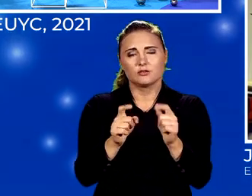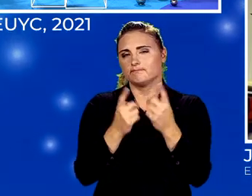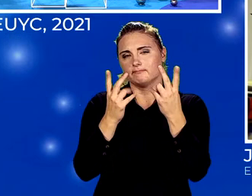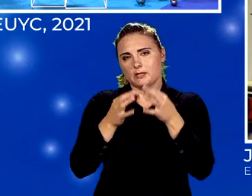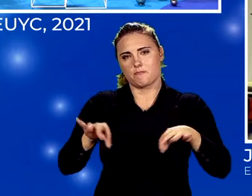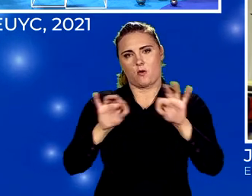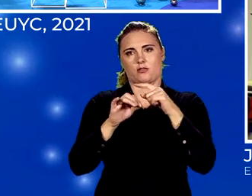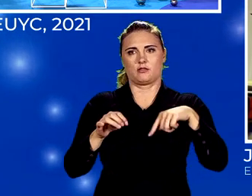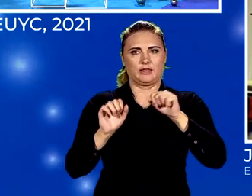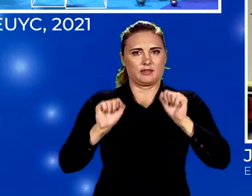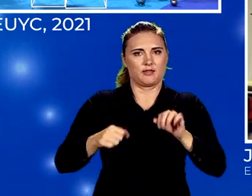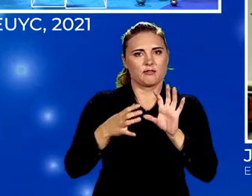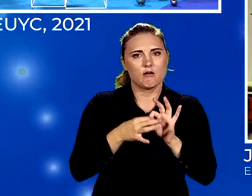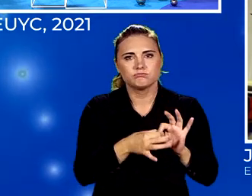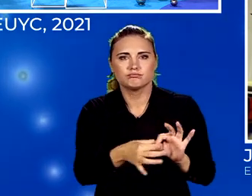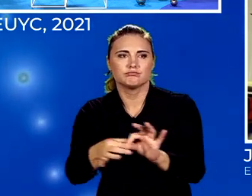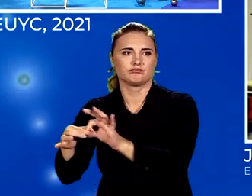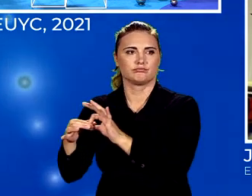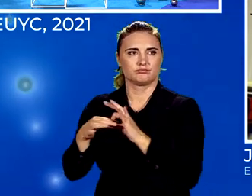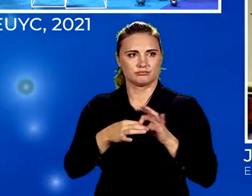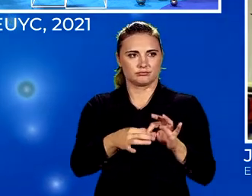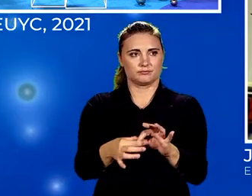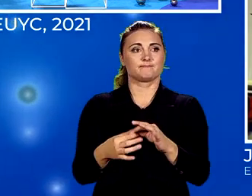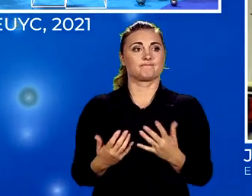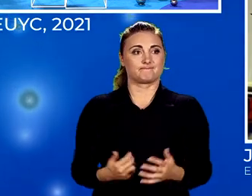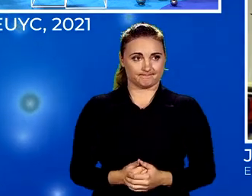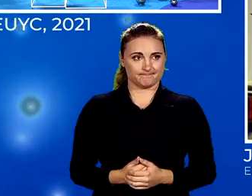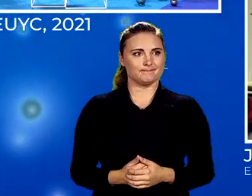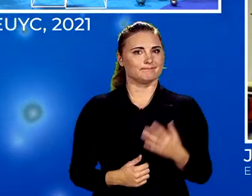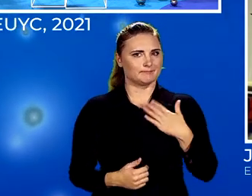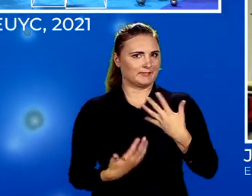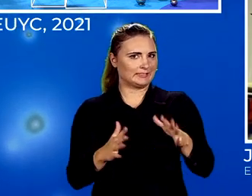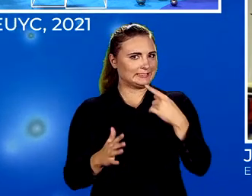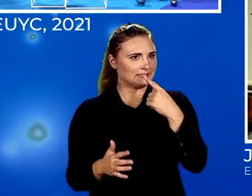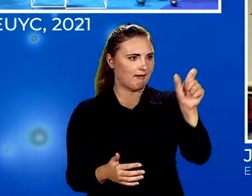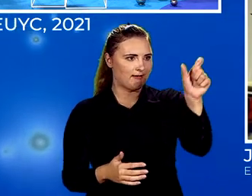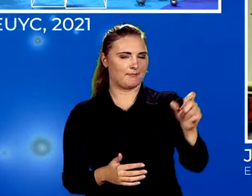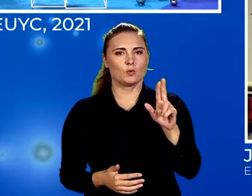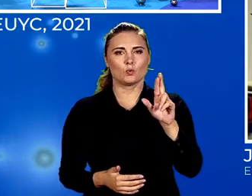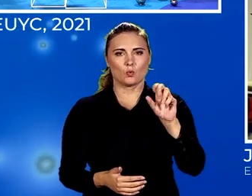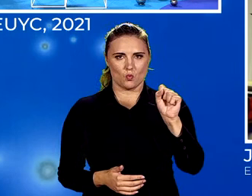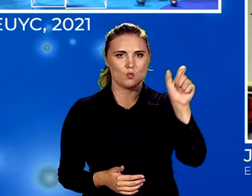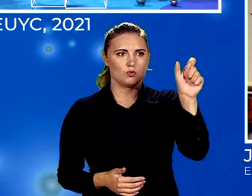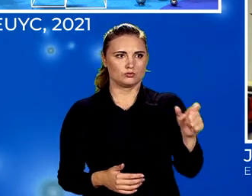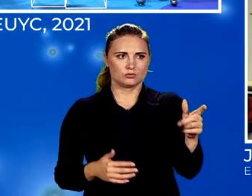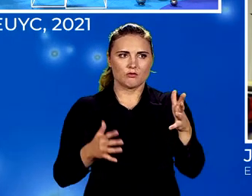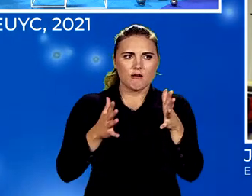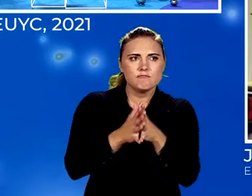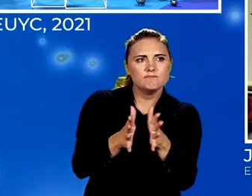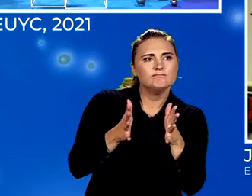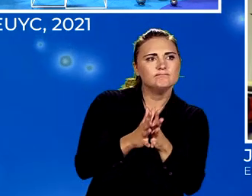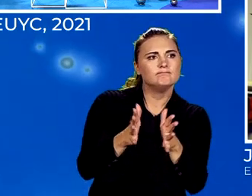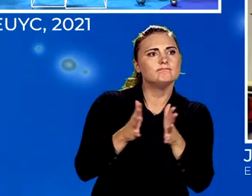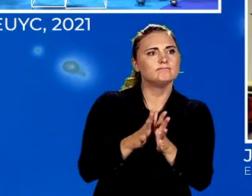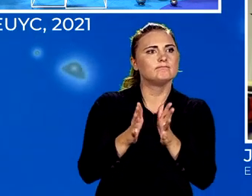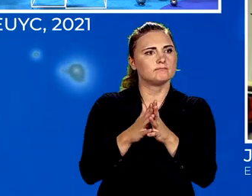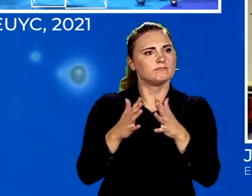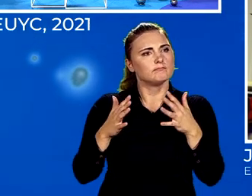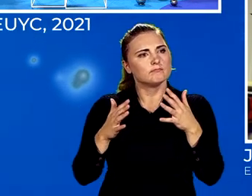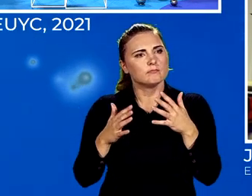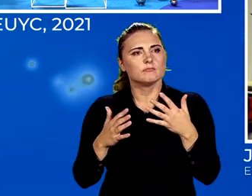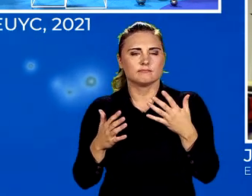opportunities. And the colleague Uroš has really talked about them quite in an affirmative way. Even we managed to do quite a